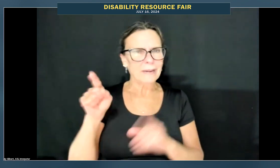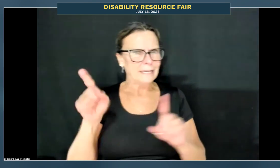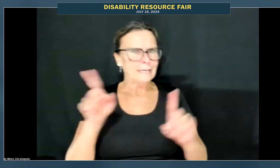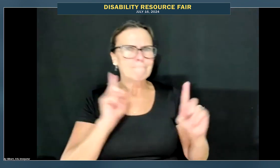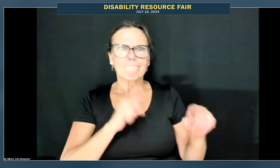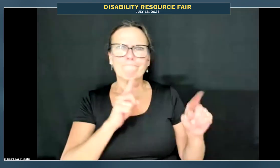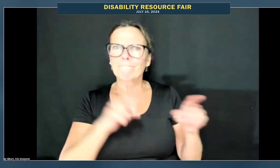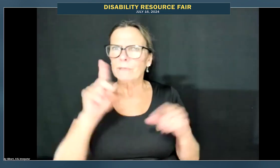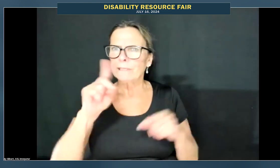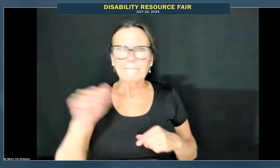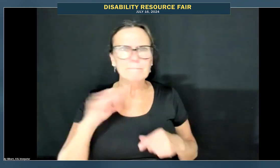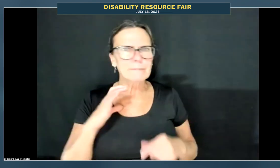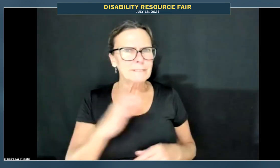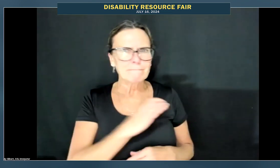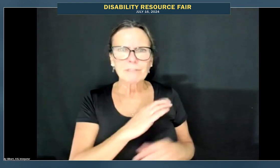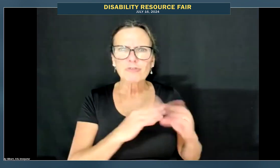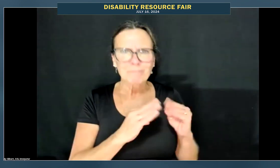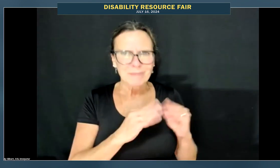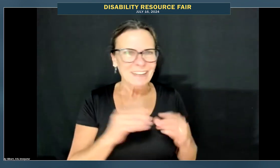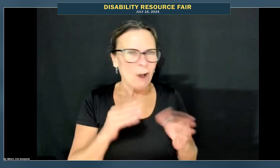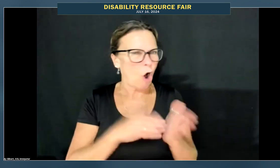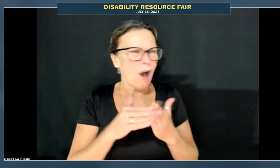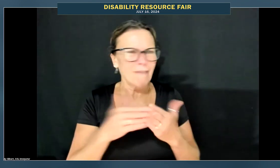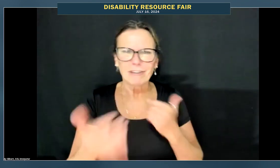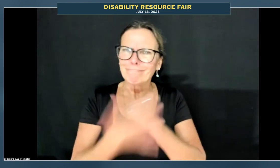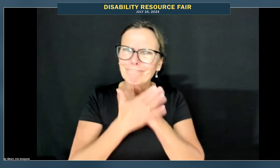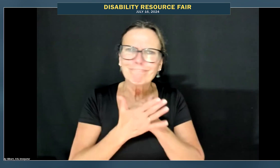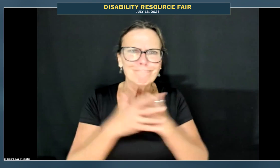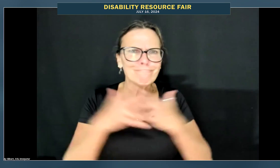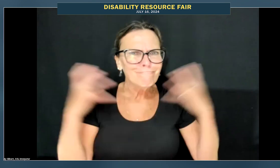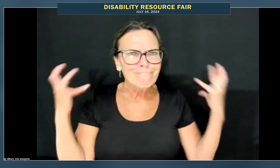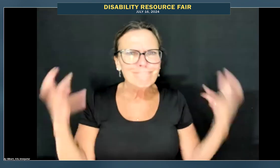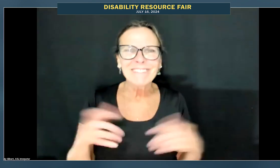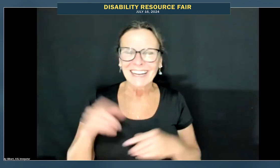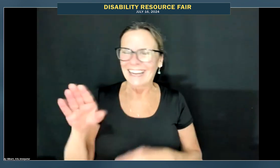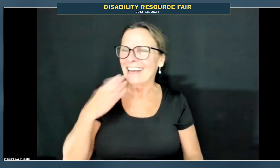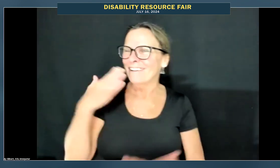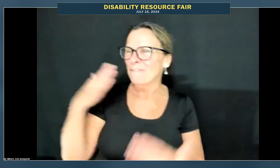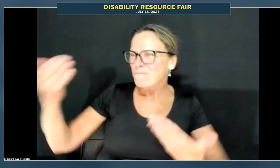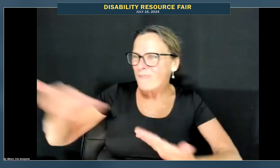Disability Commission meetings and is often a very big help to us. Welcome, Ben.